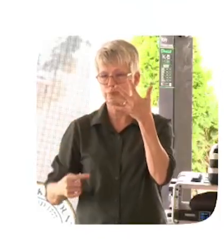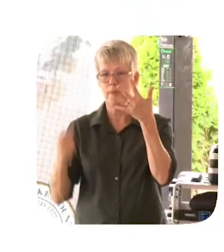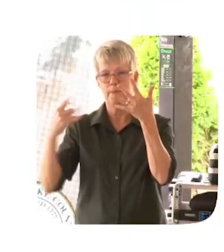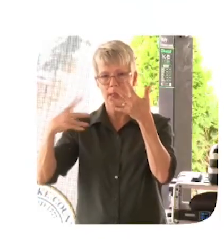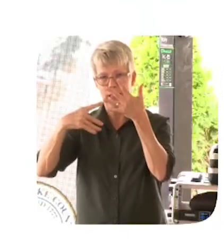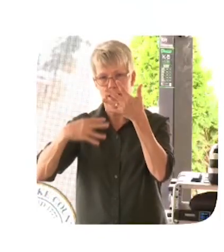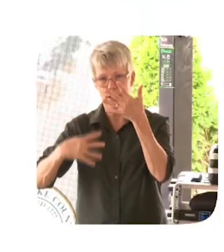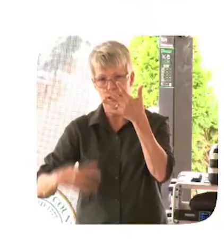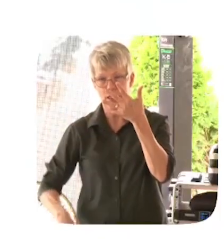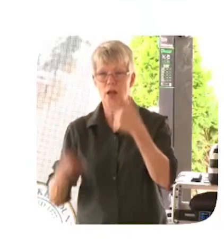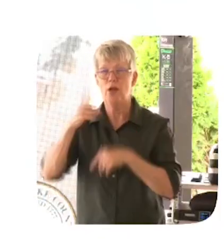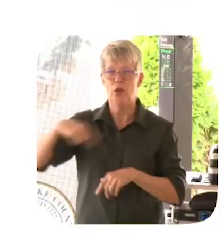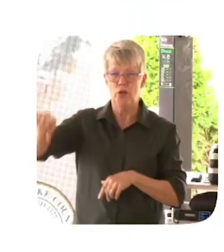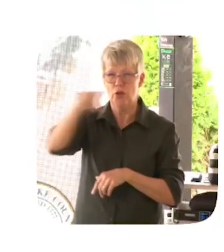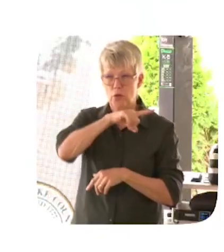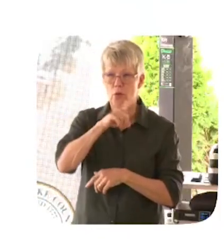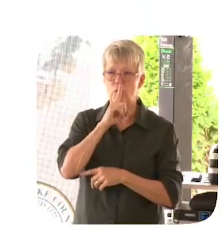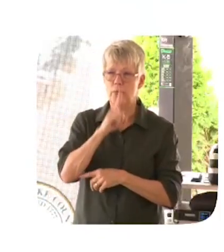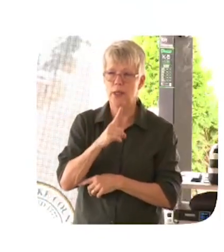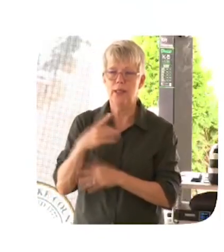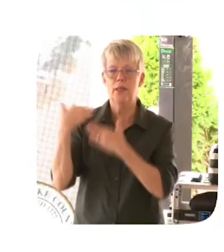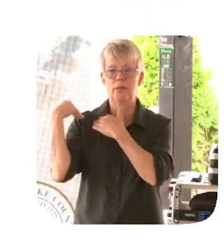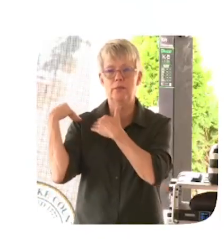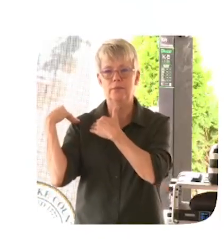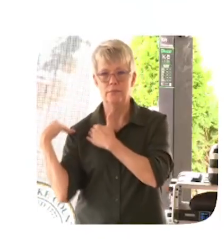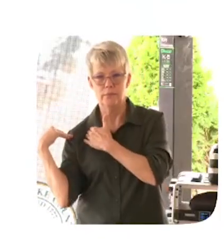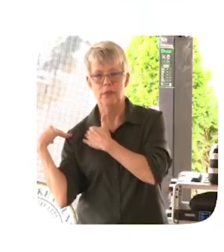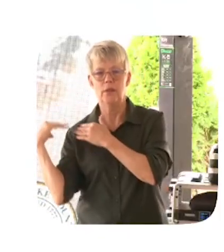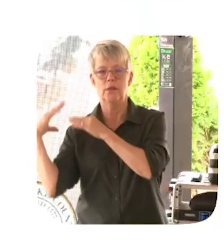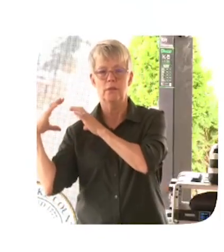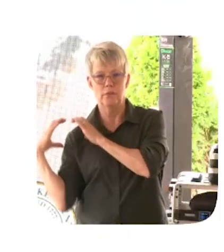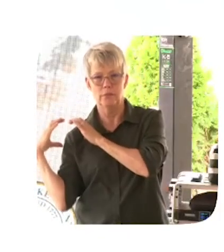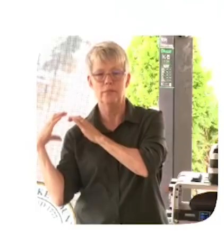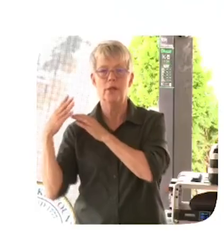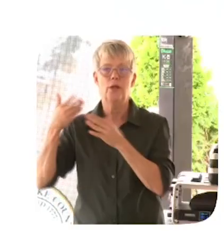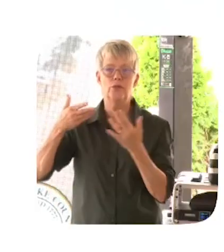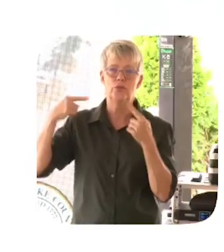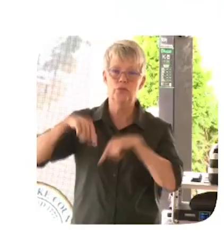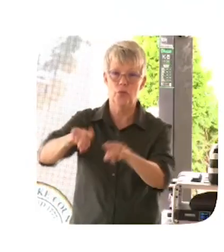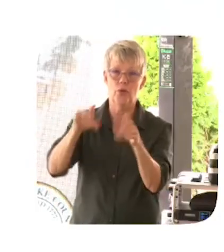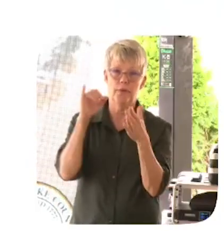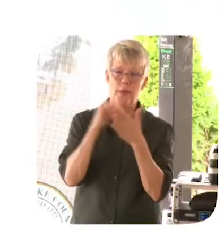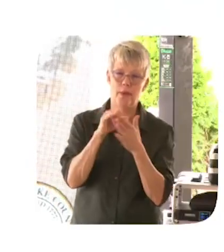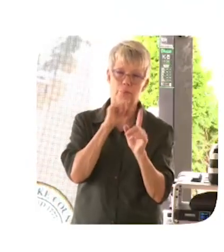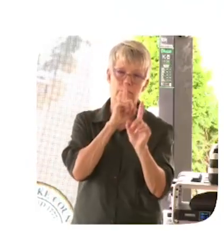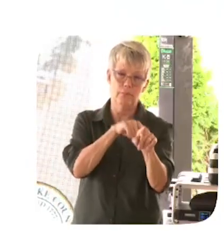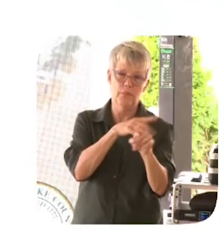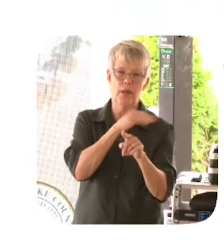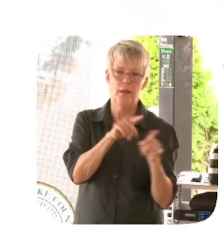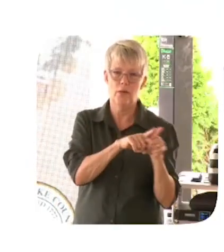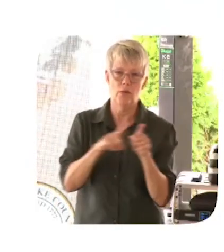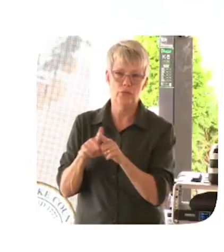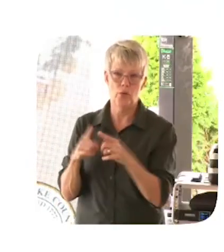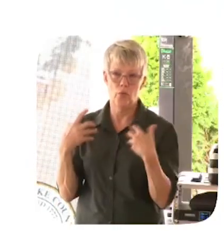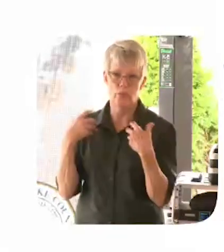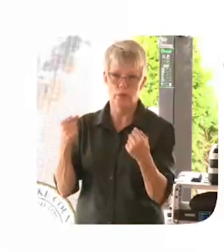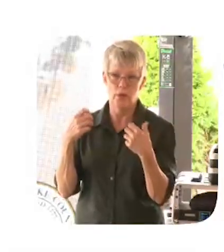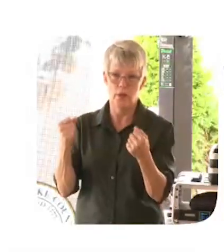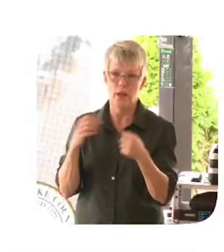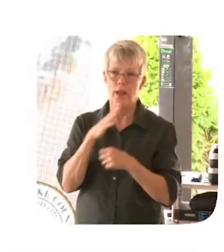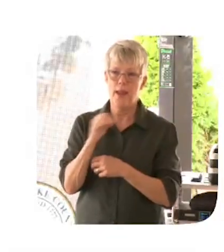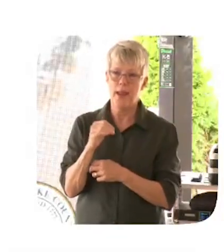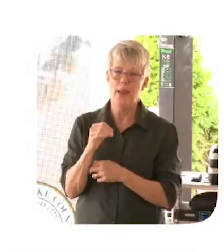others. You guys carried an enormous burden during the response and during the recovery, and your dedication